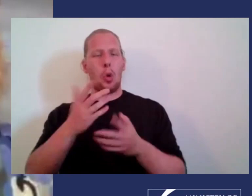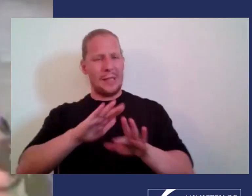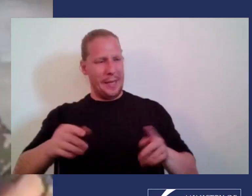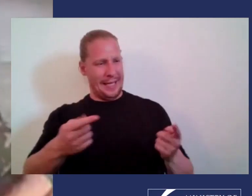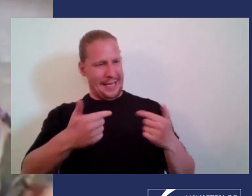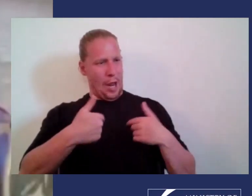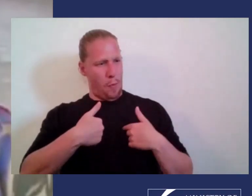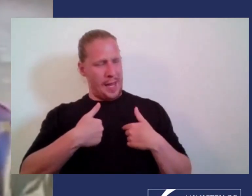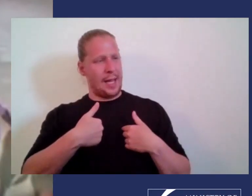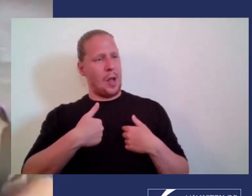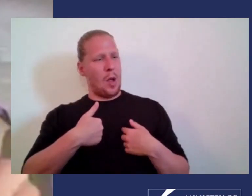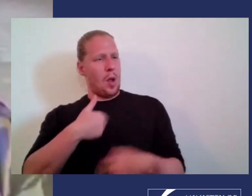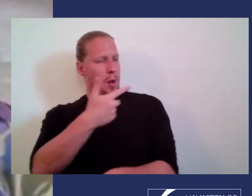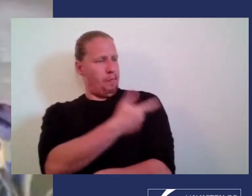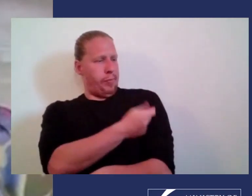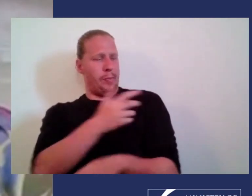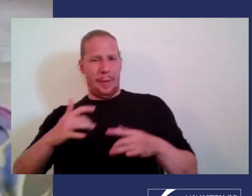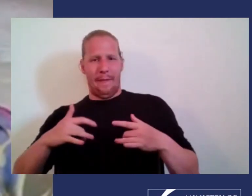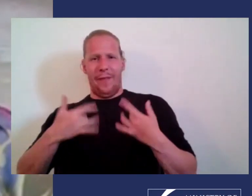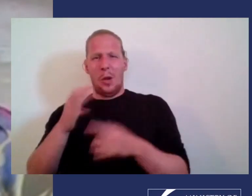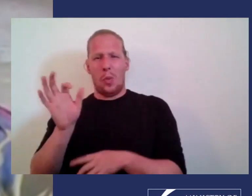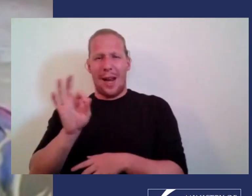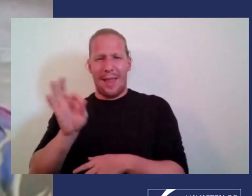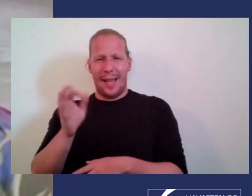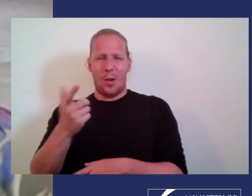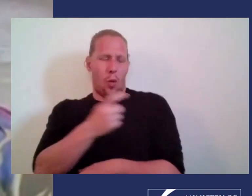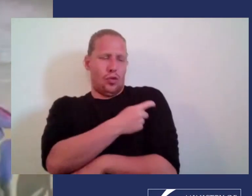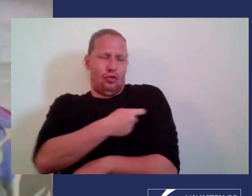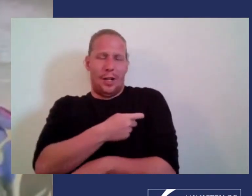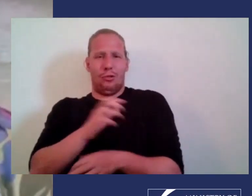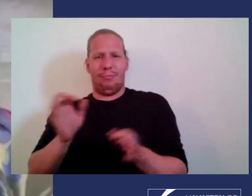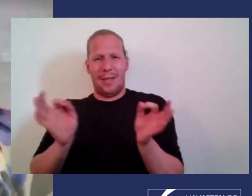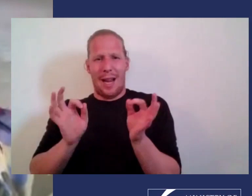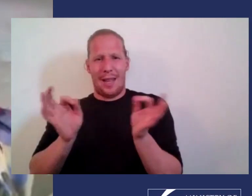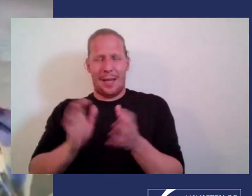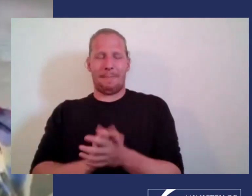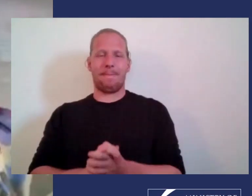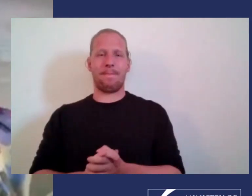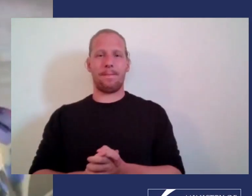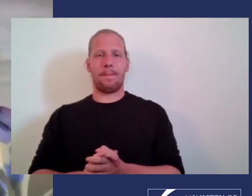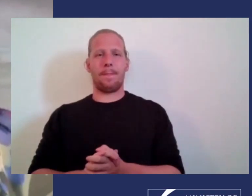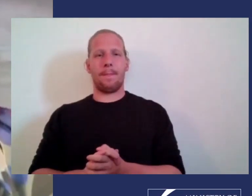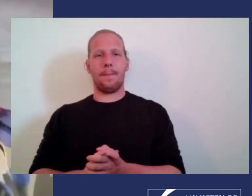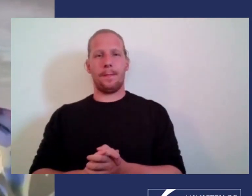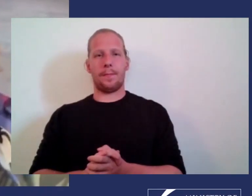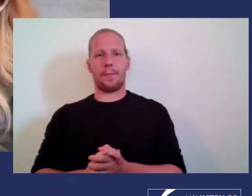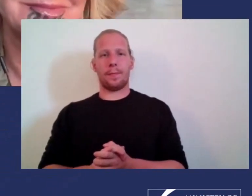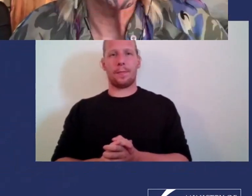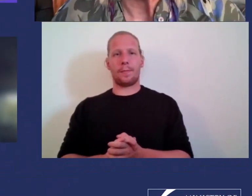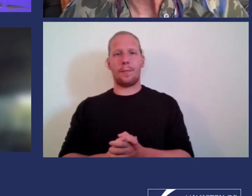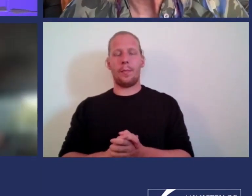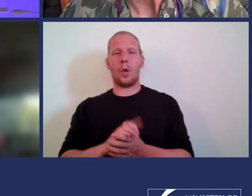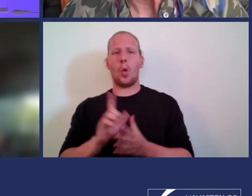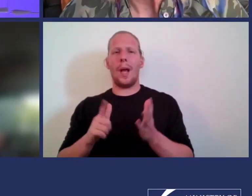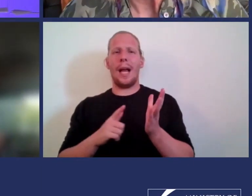feel the pinch or the little scratch, as it's sometimes described. Lily, a few people are asking